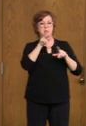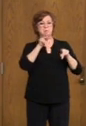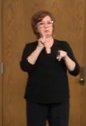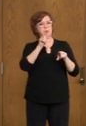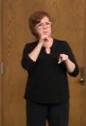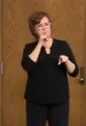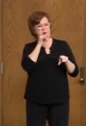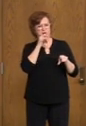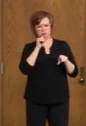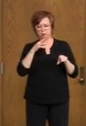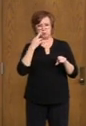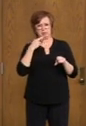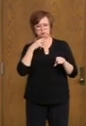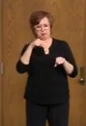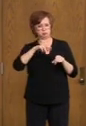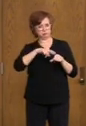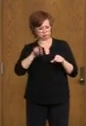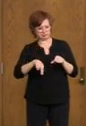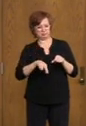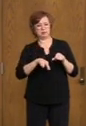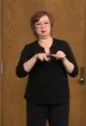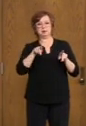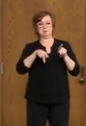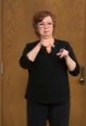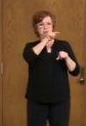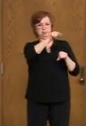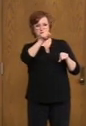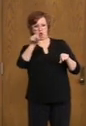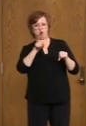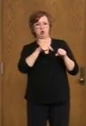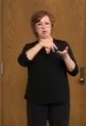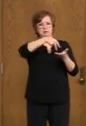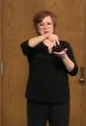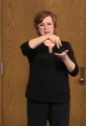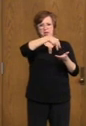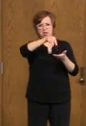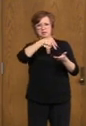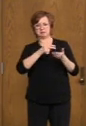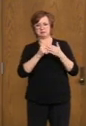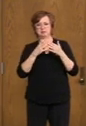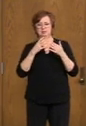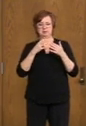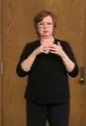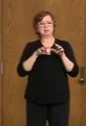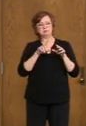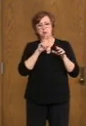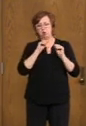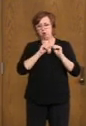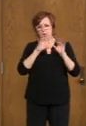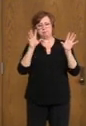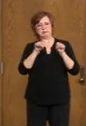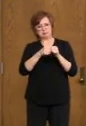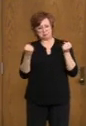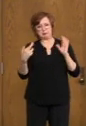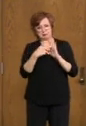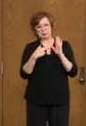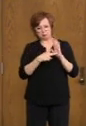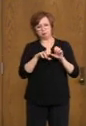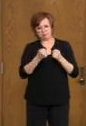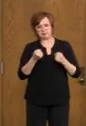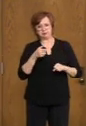a bar or restaurant here in Regina where they were, evidently and flagrantly outside of what the public health